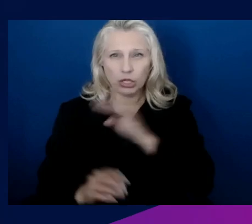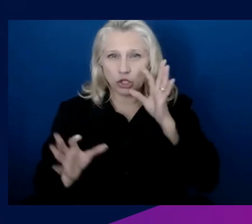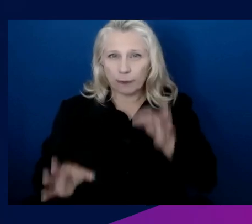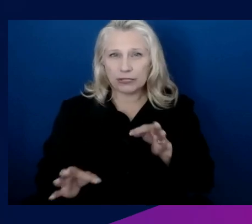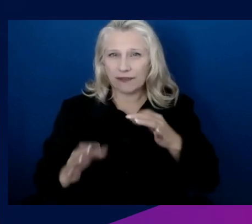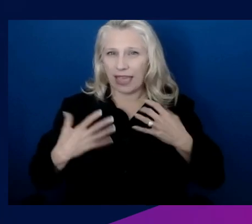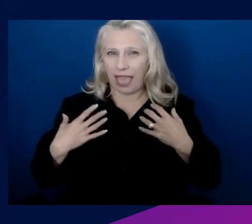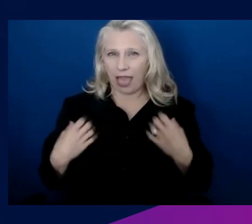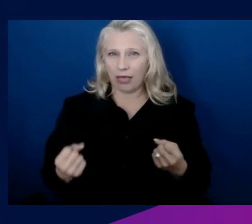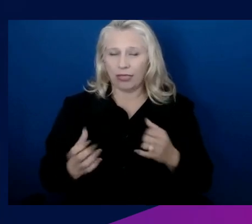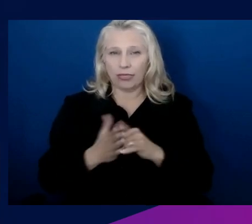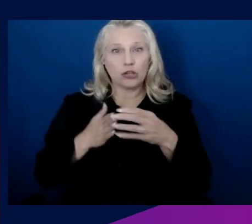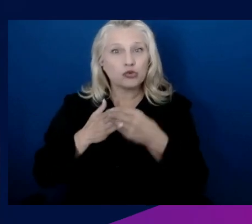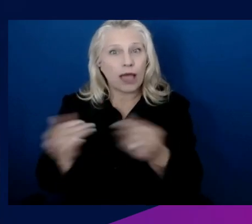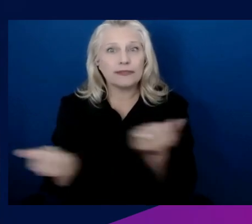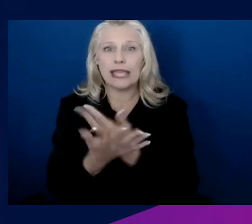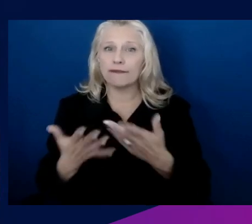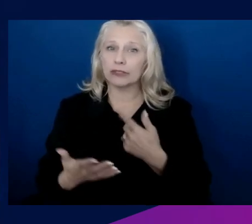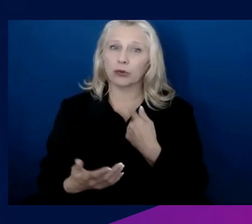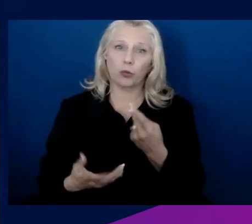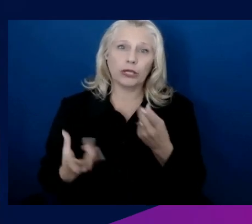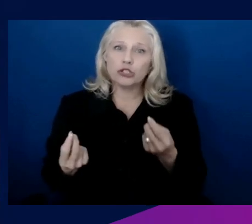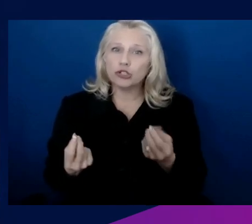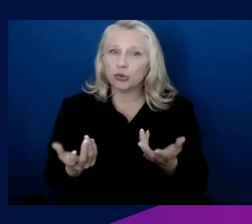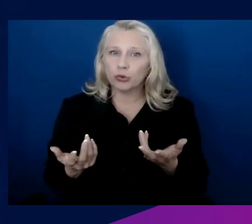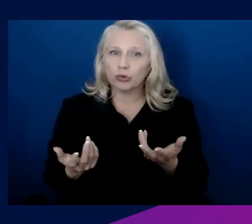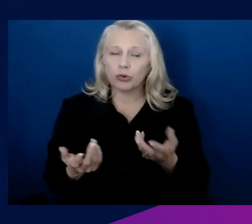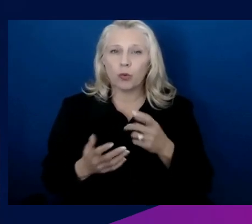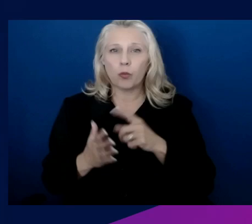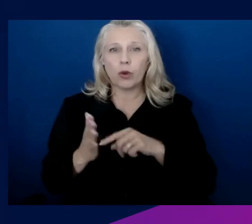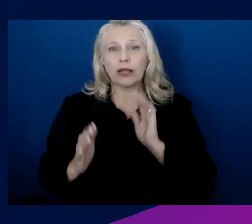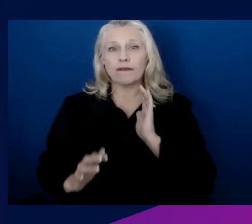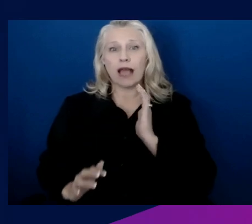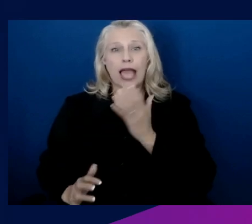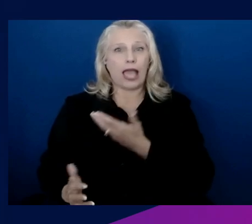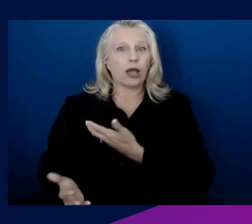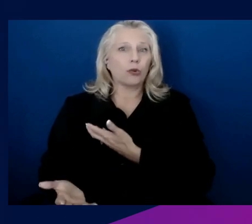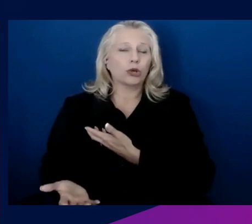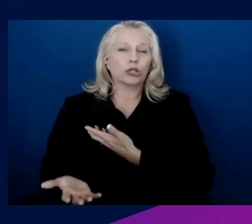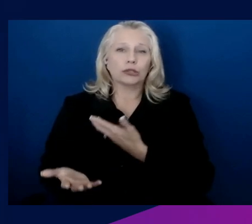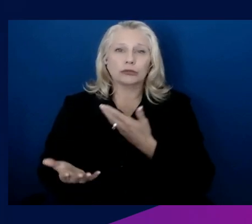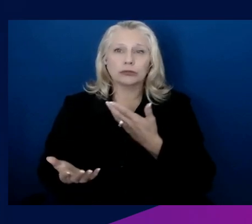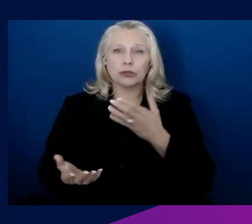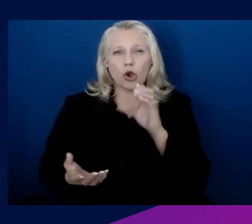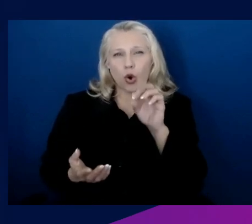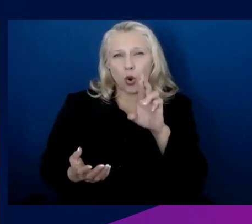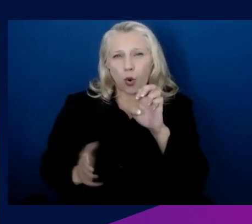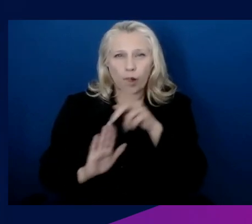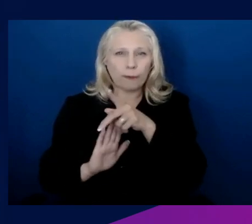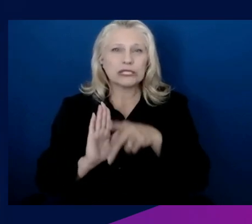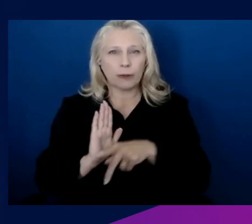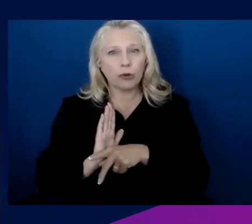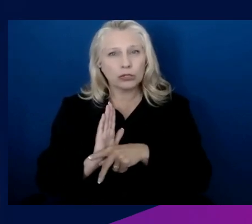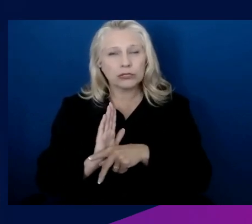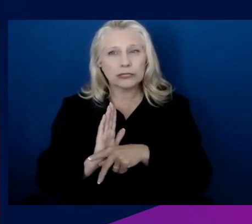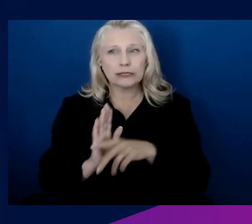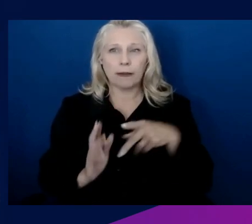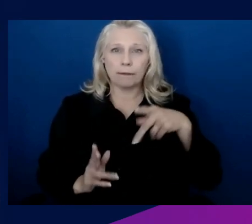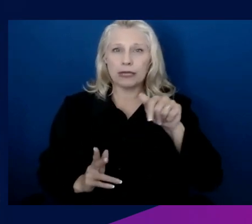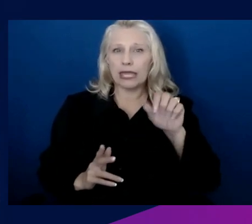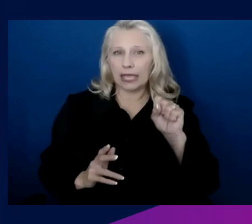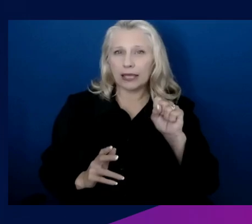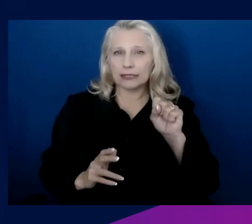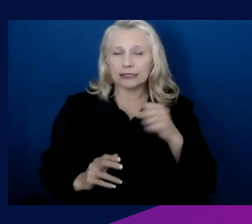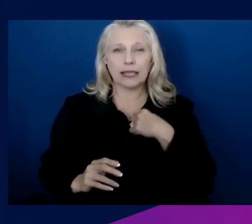drive everything that we do. They are one of our core principles at PAF, and I think the core principles for